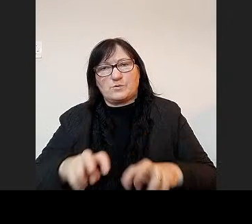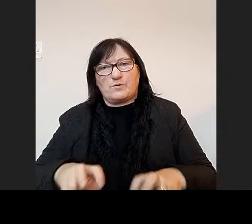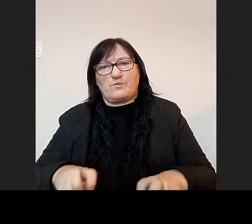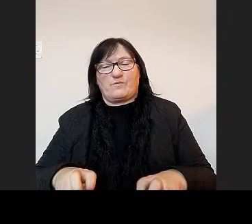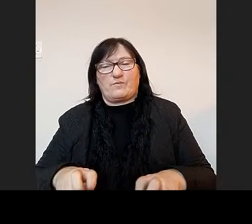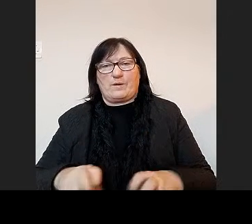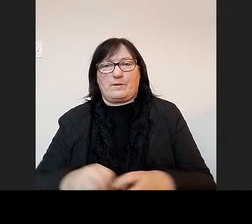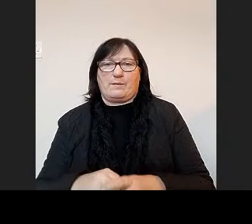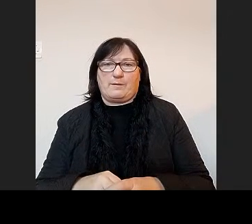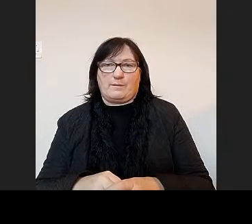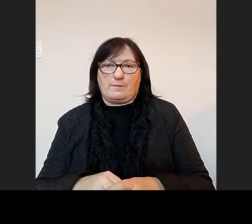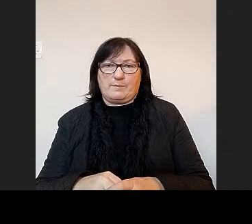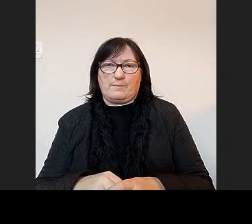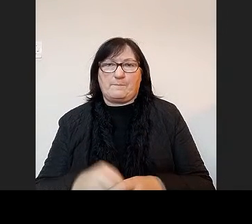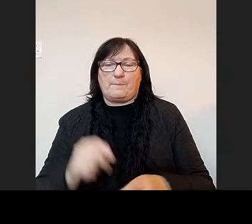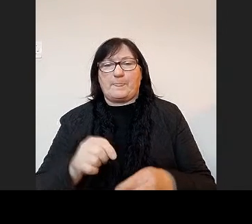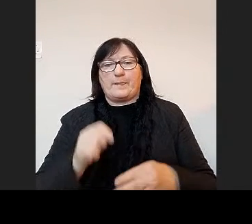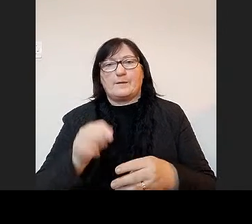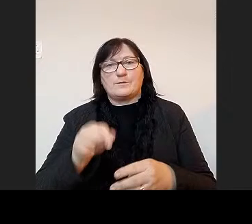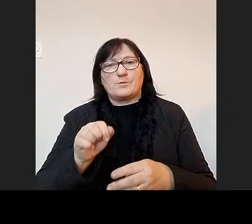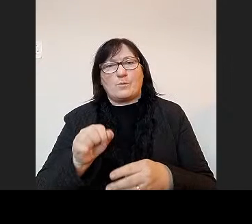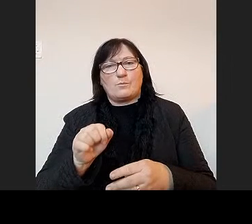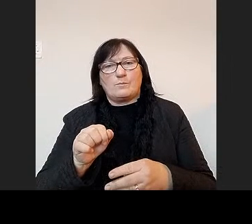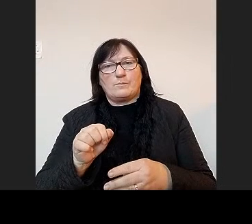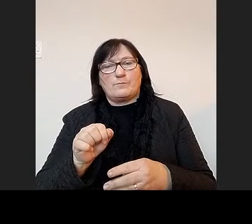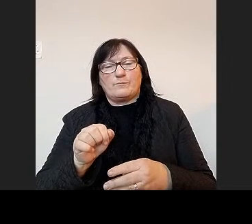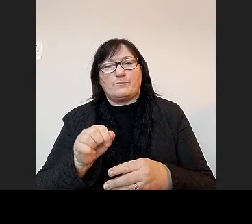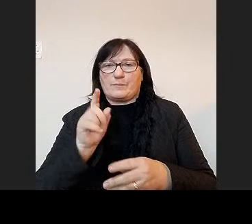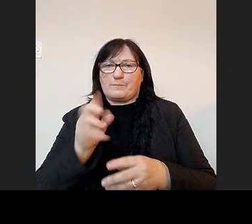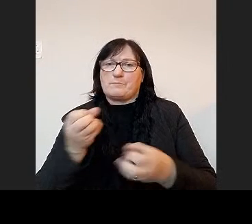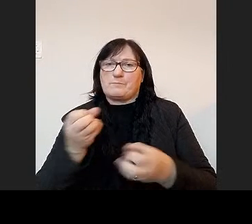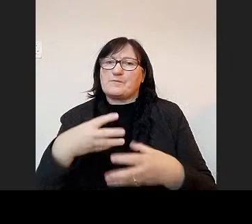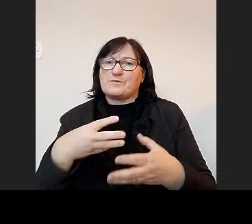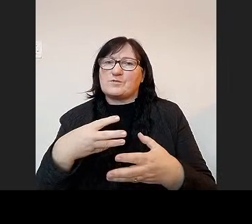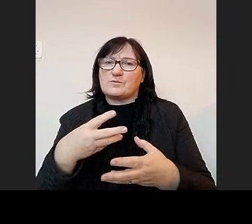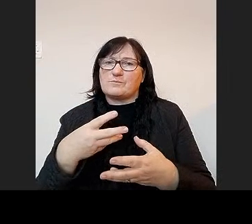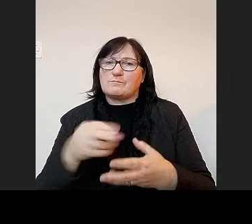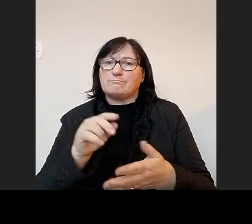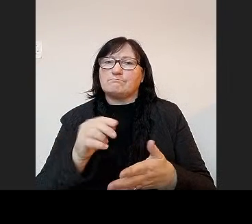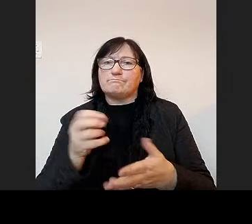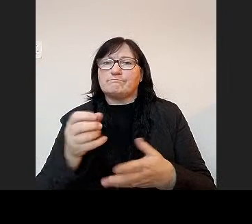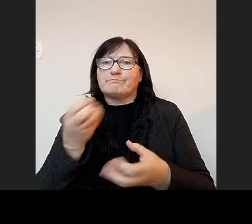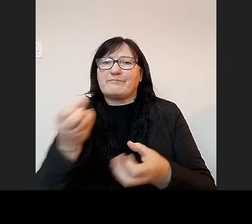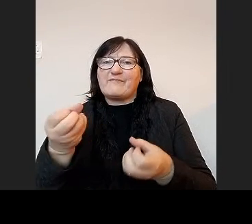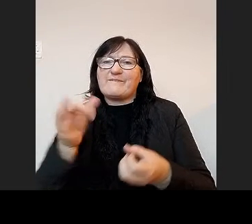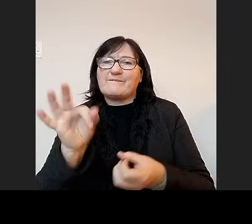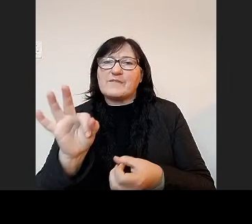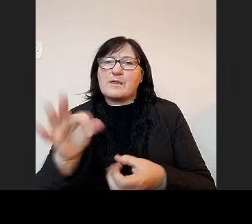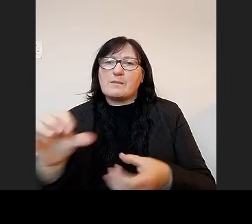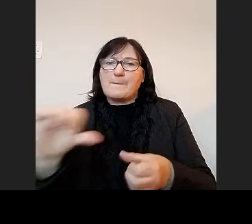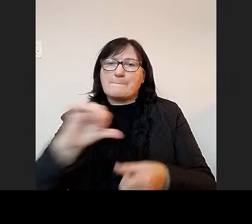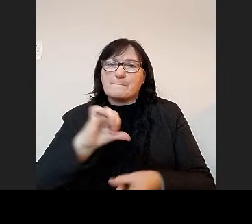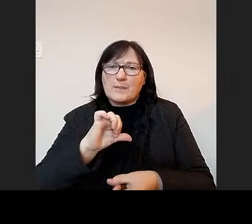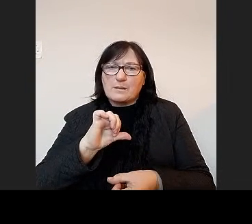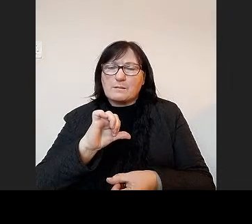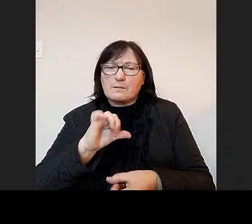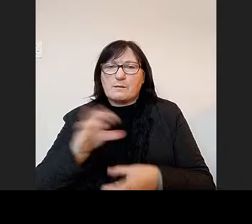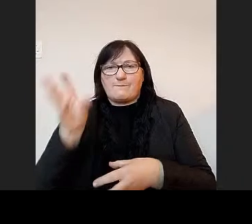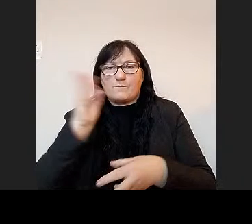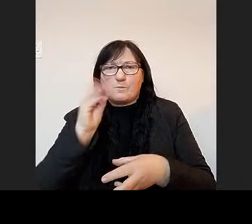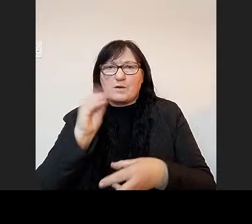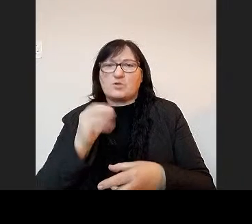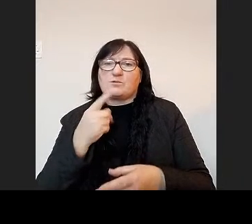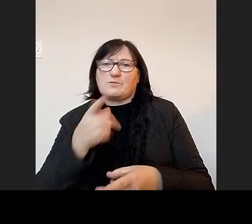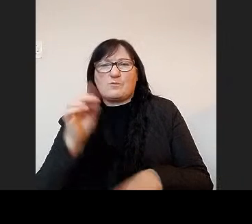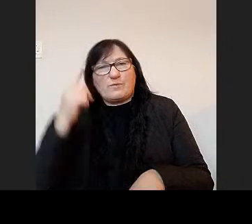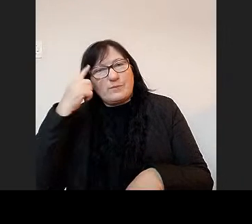this webinar. Please rate our webinar and give us feedback. Now, I would like to